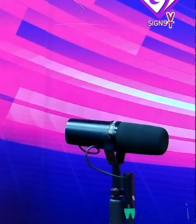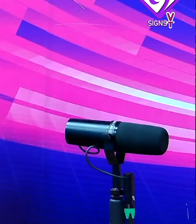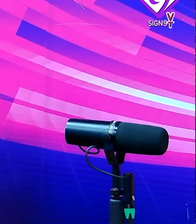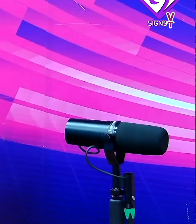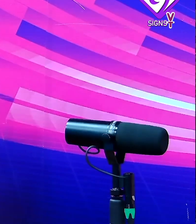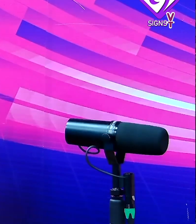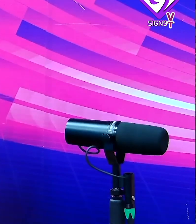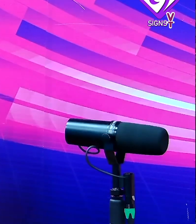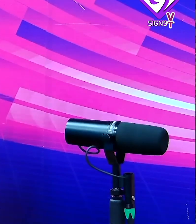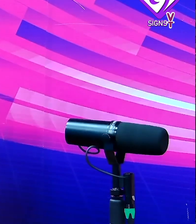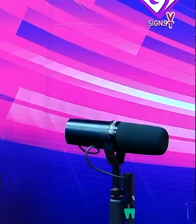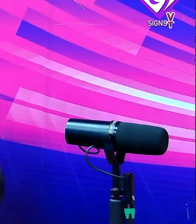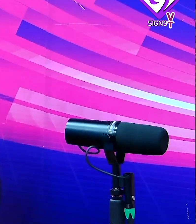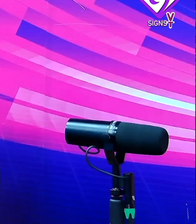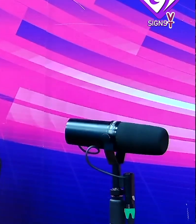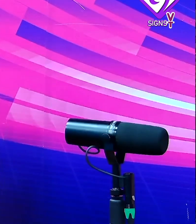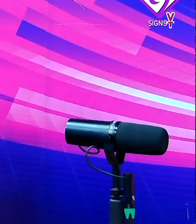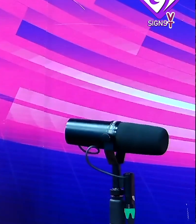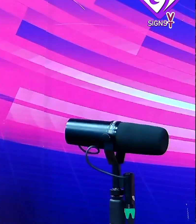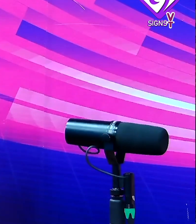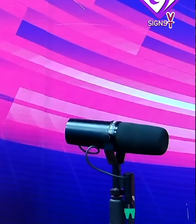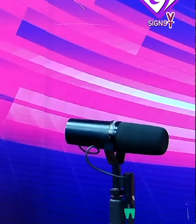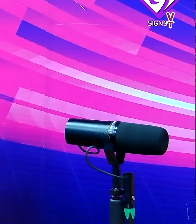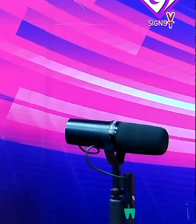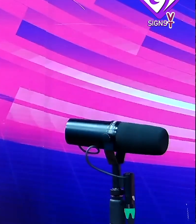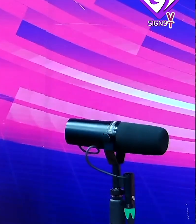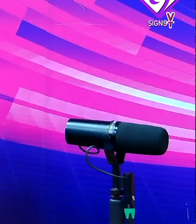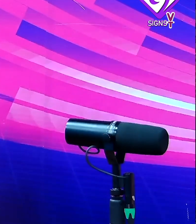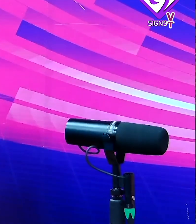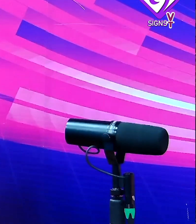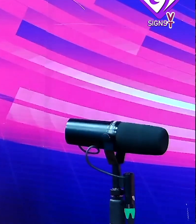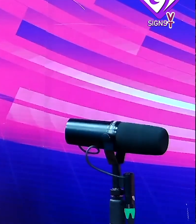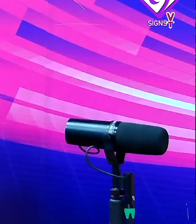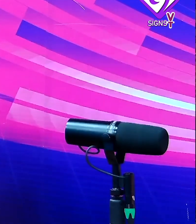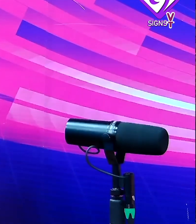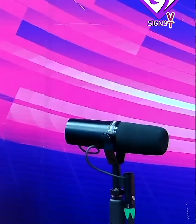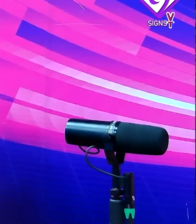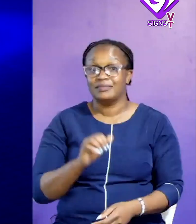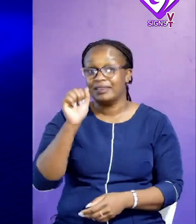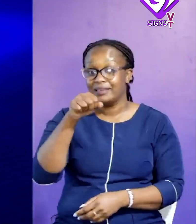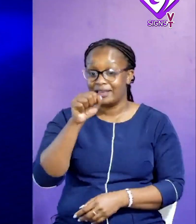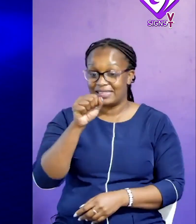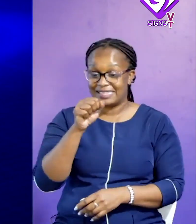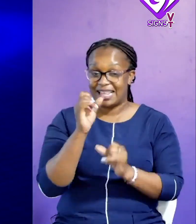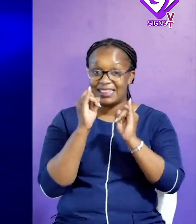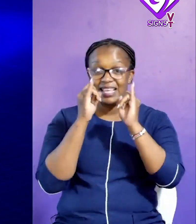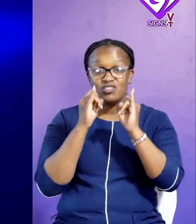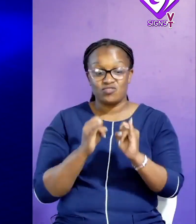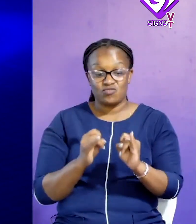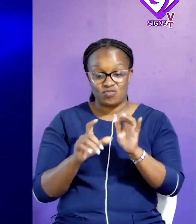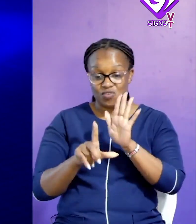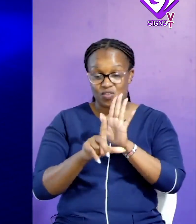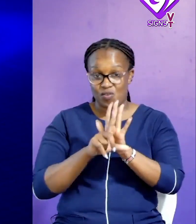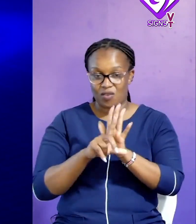and that is the new law, and it has given us all that. Yes, the new law at least iko